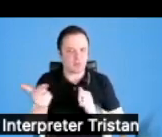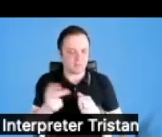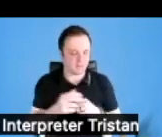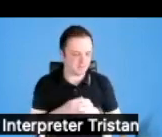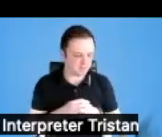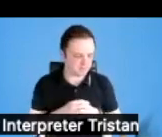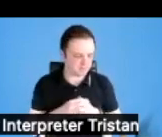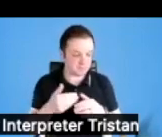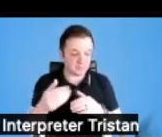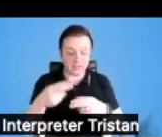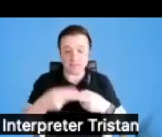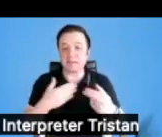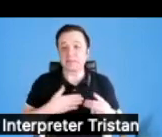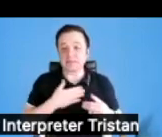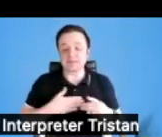Next slide, please.